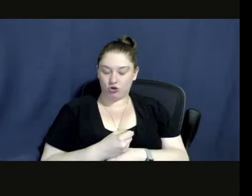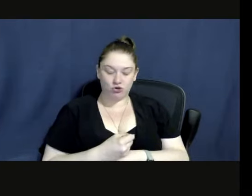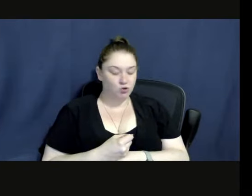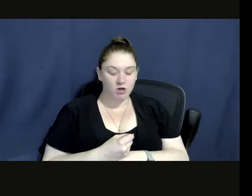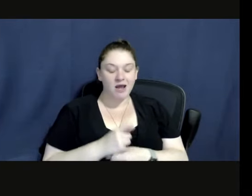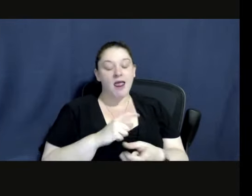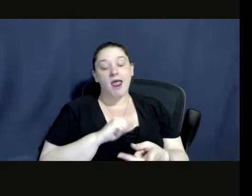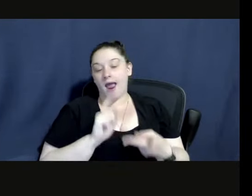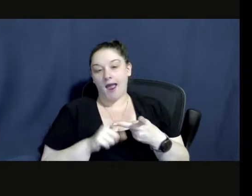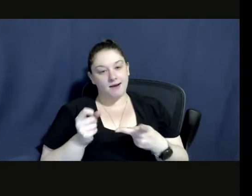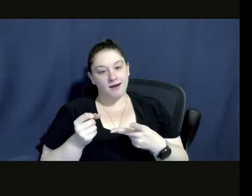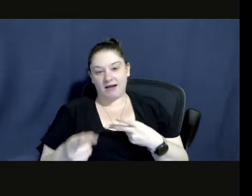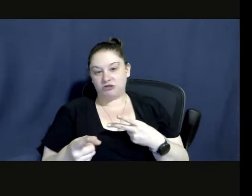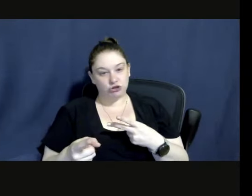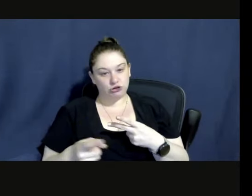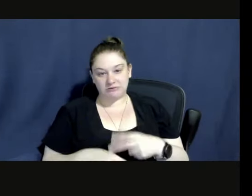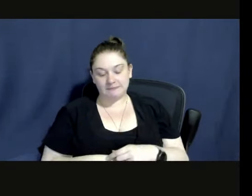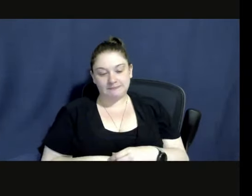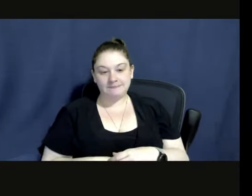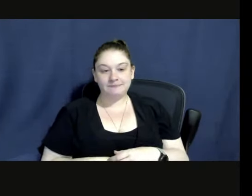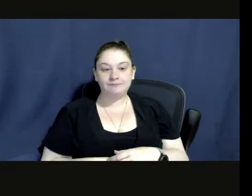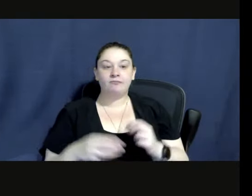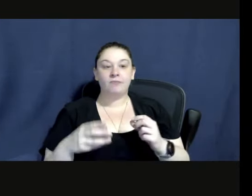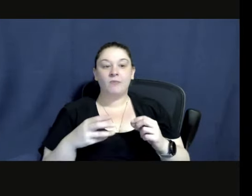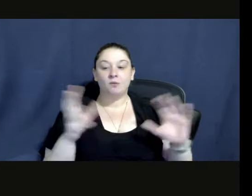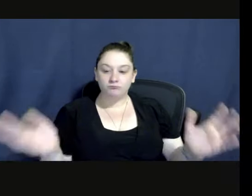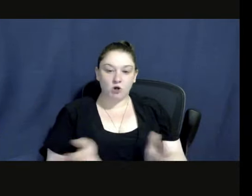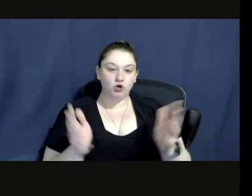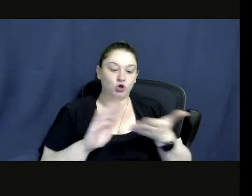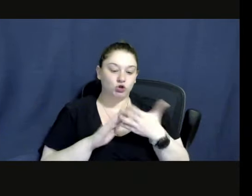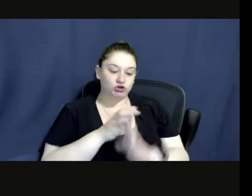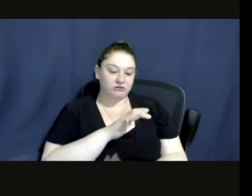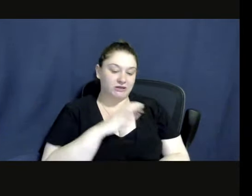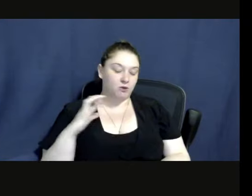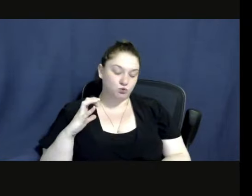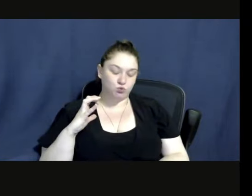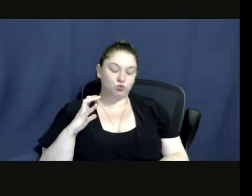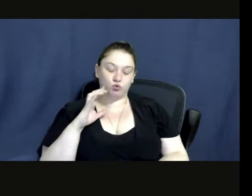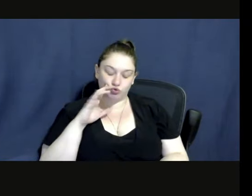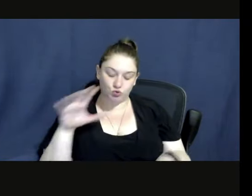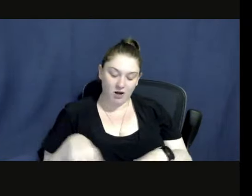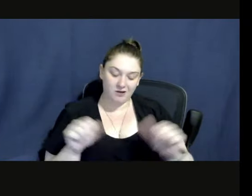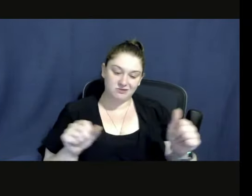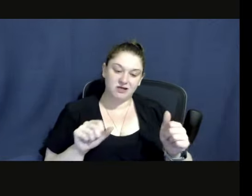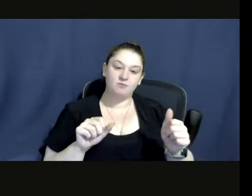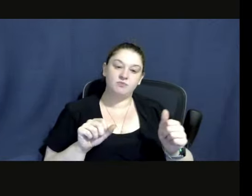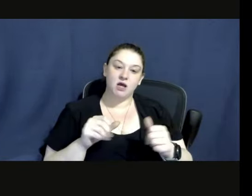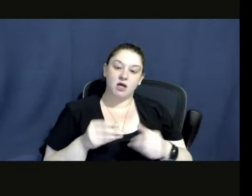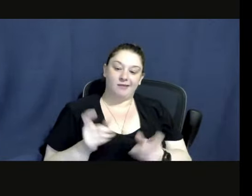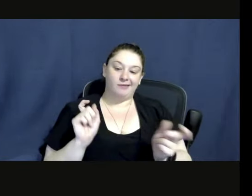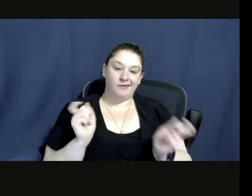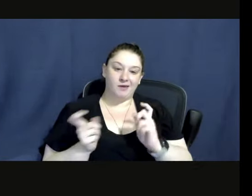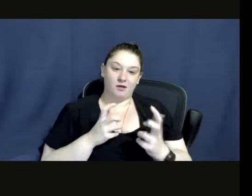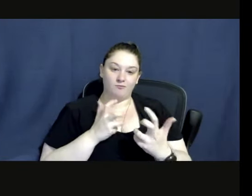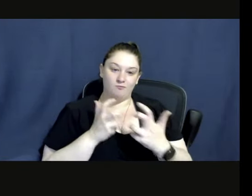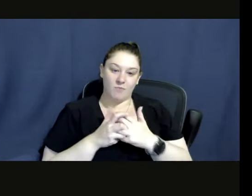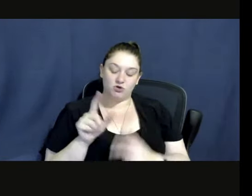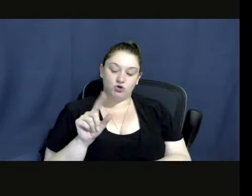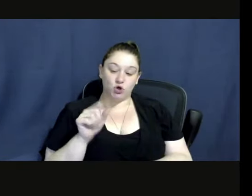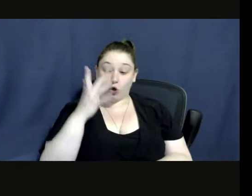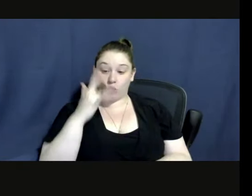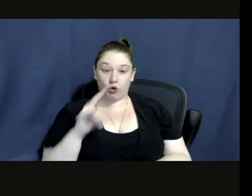year's budgets. I'll encourage City Council to adopt an amended budget in 2024, early in